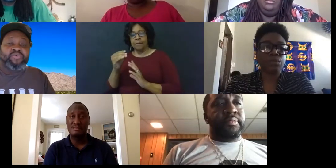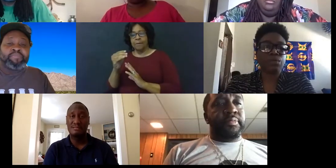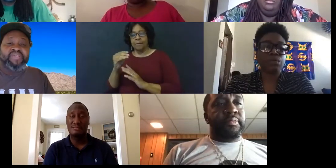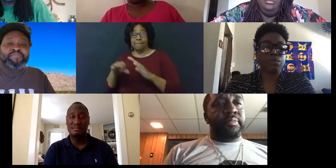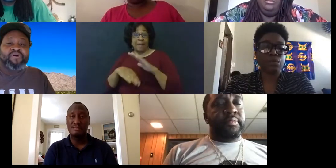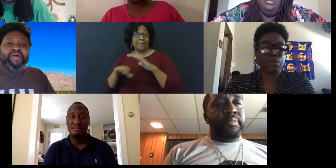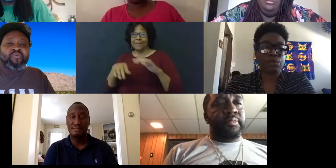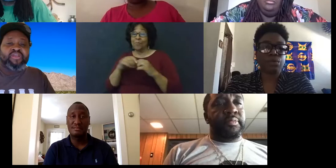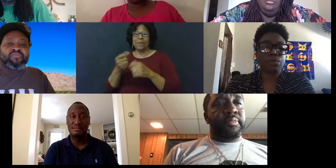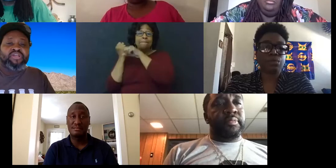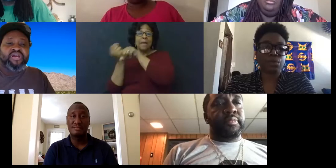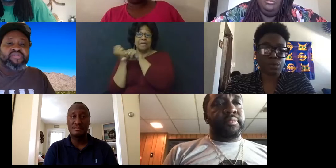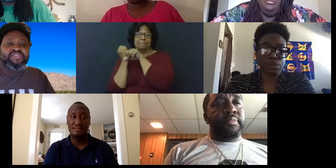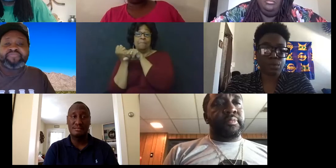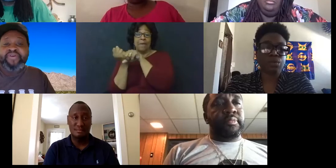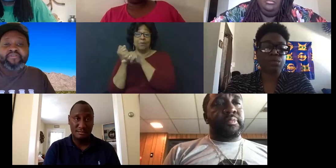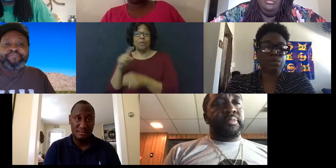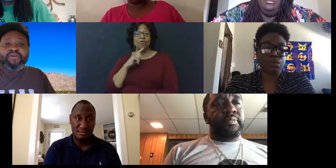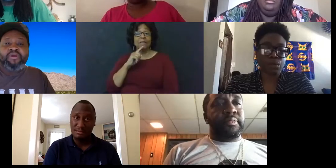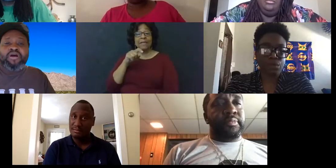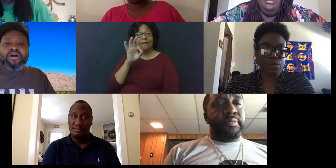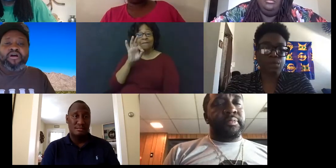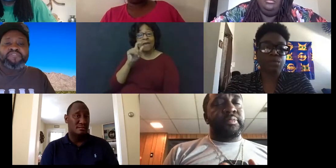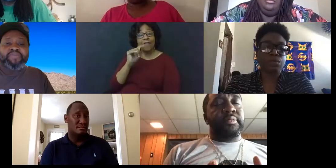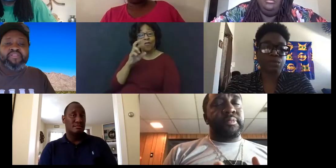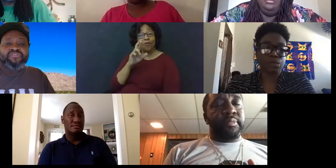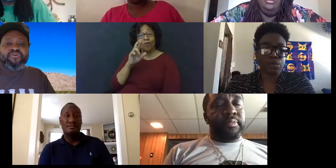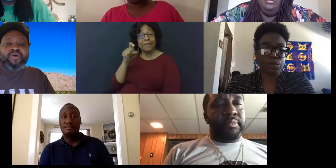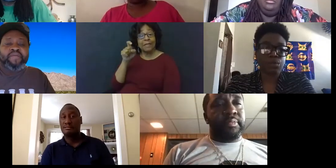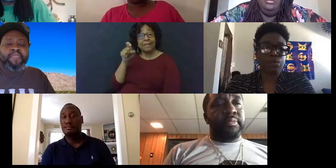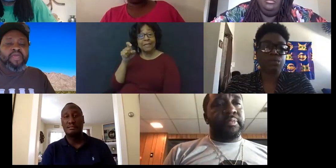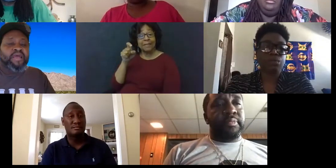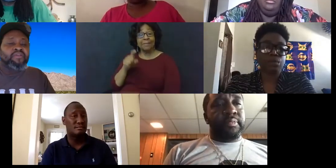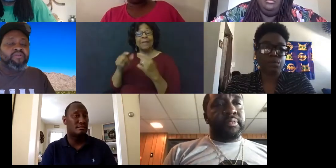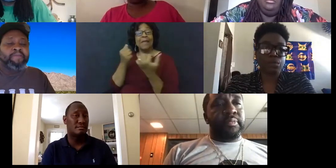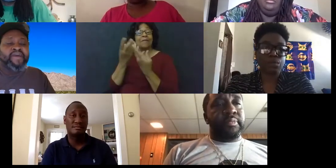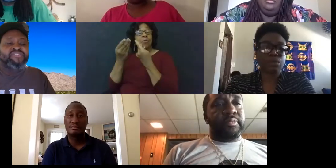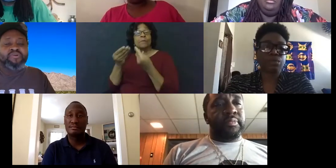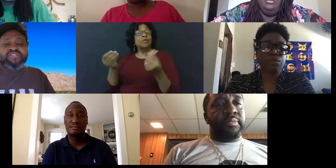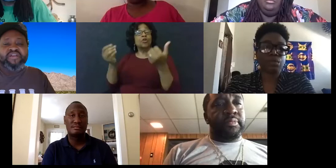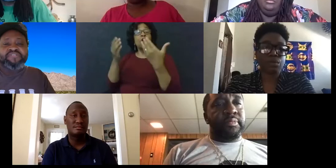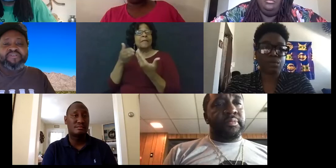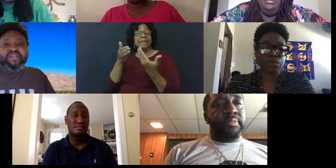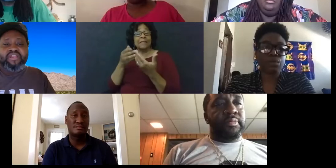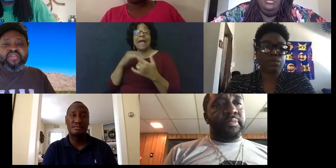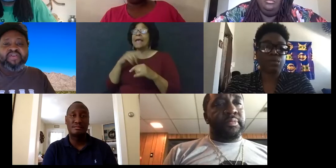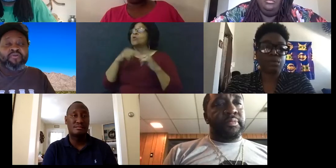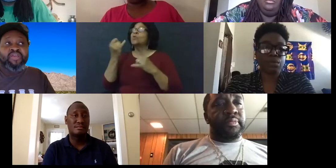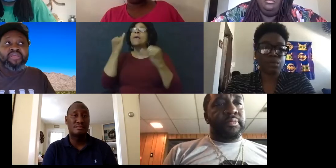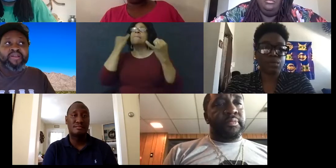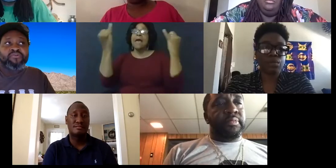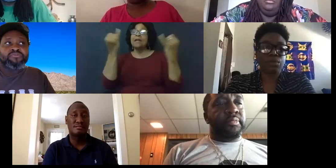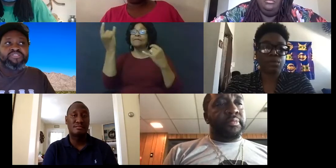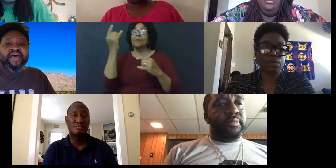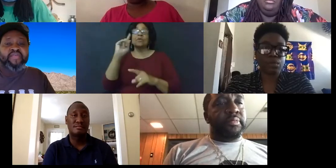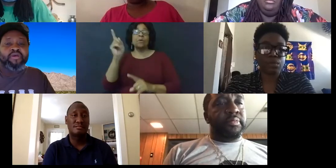basically with a baseball bat when they really kind of just need a feather to make things go away. And I can only imagine what it's like for somebody like Kevin or